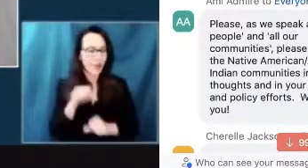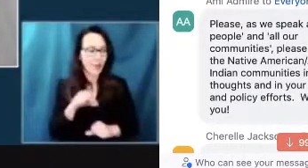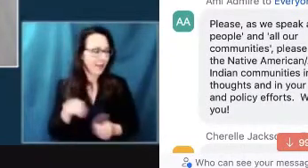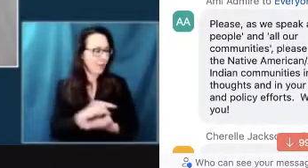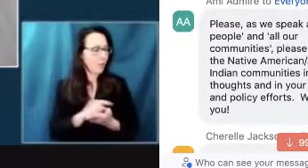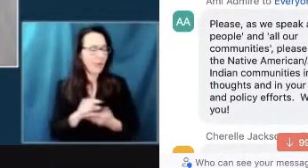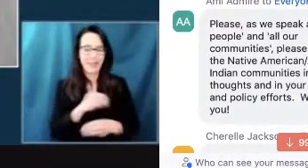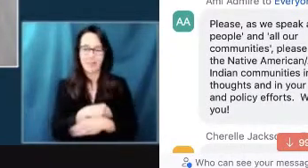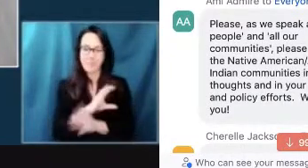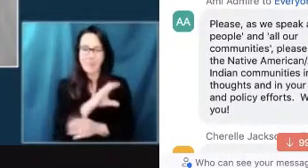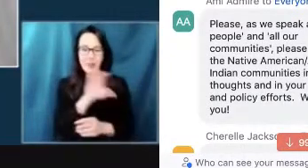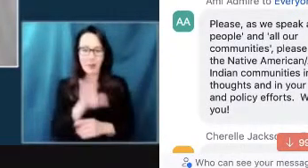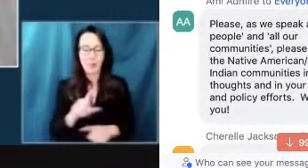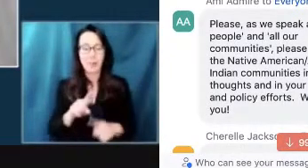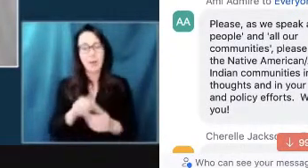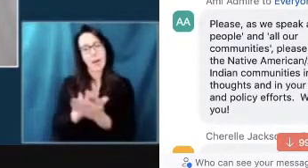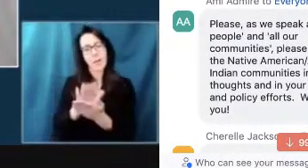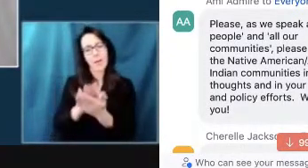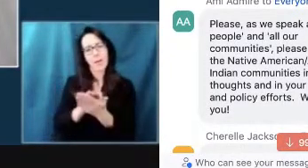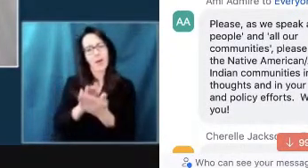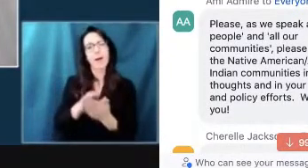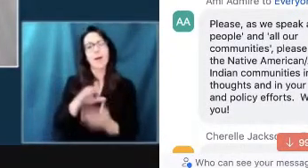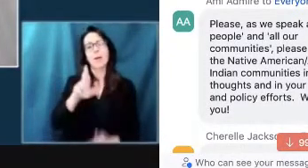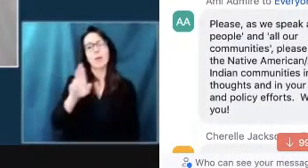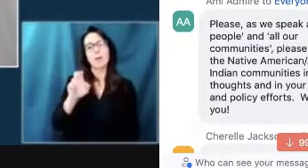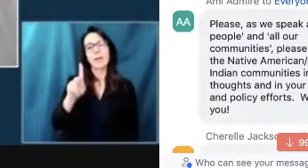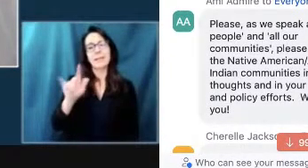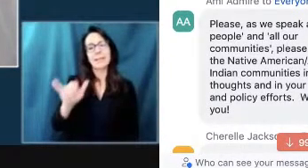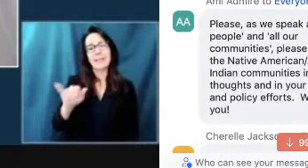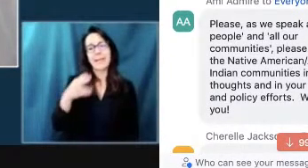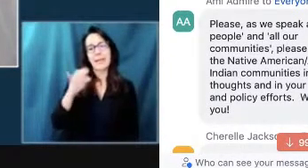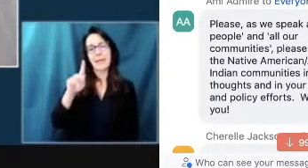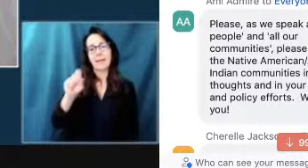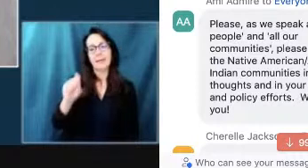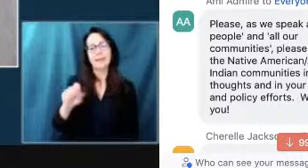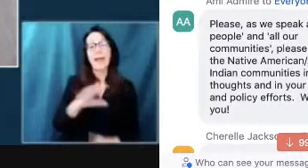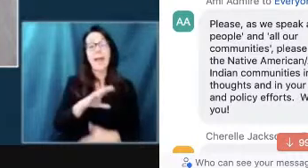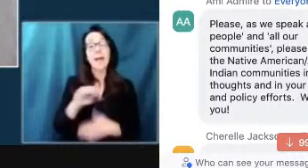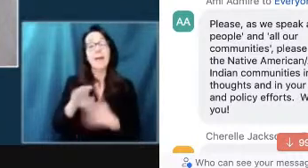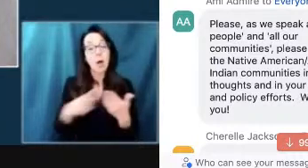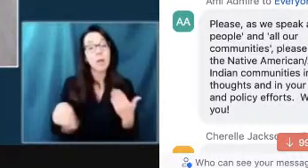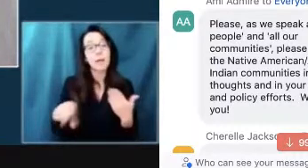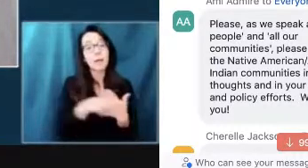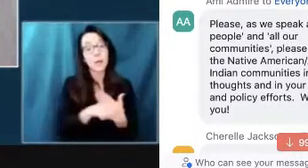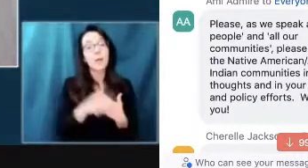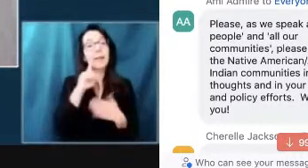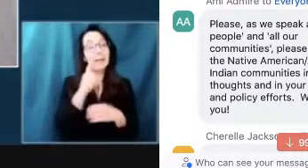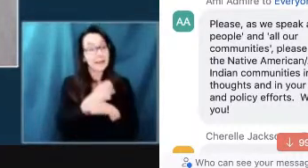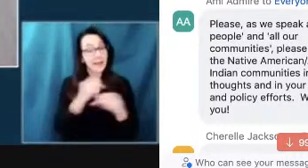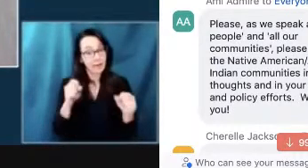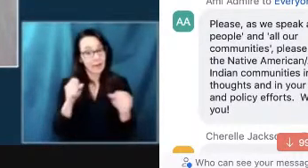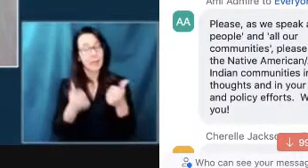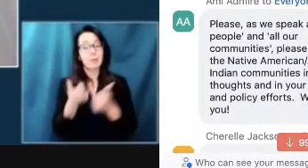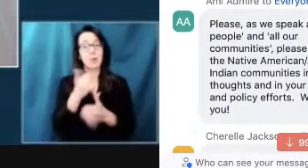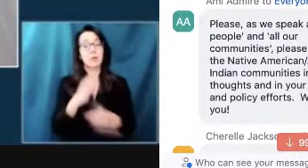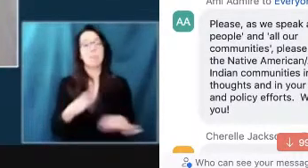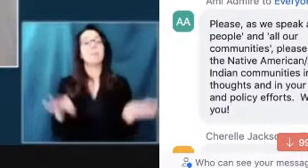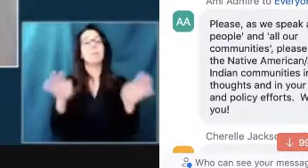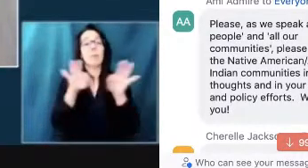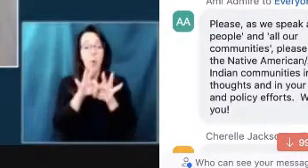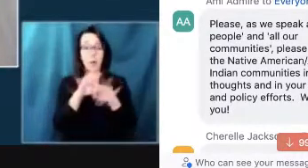our chair, Rusty Hicks, and all of you for putting safety for all in the forefront when organizing this